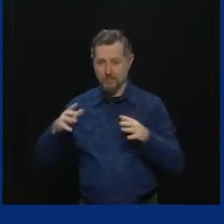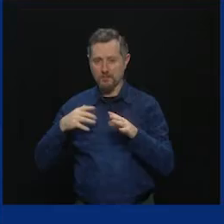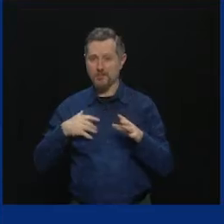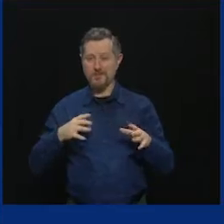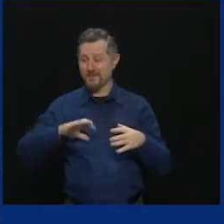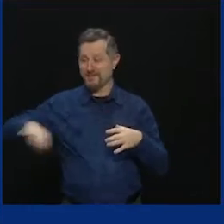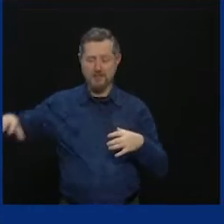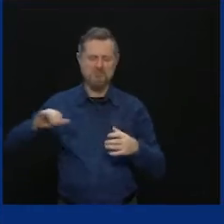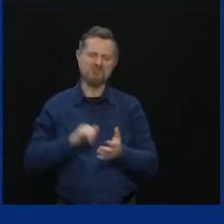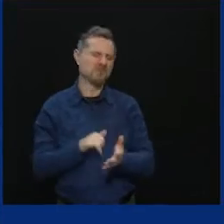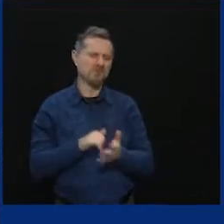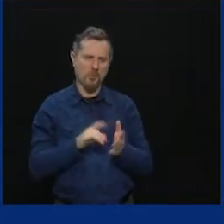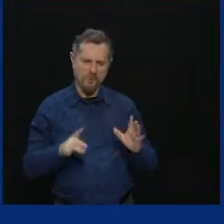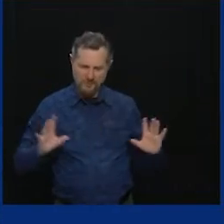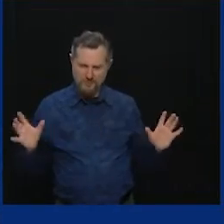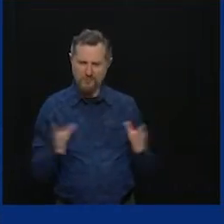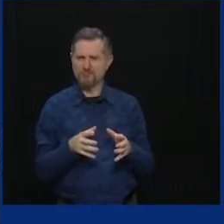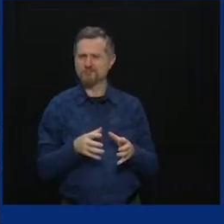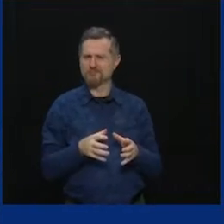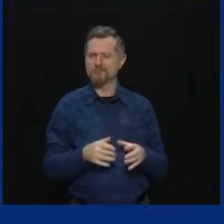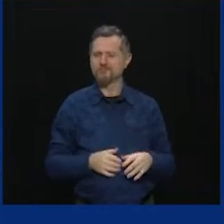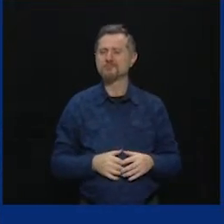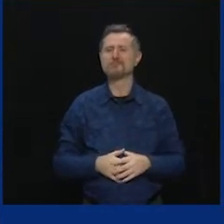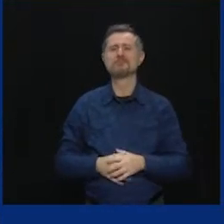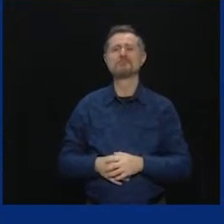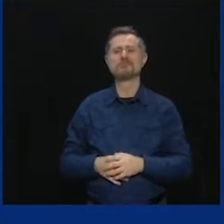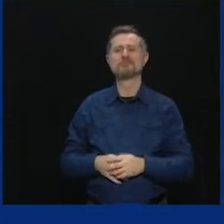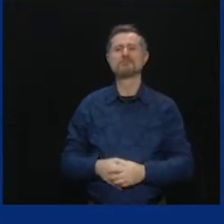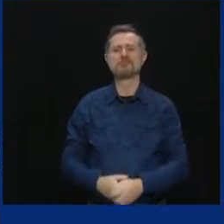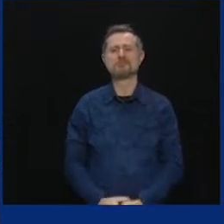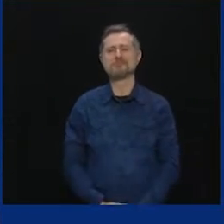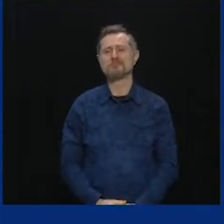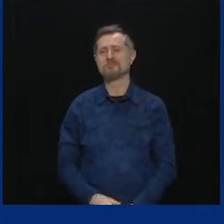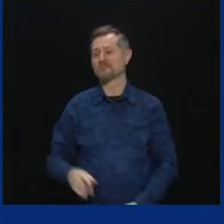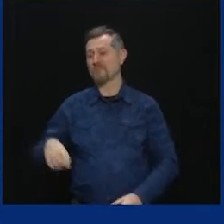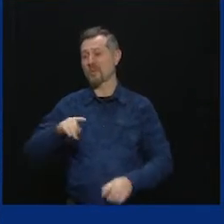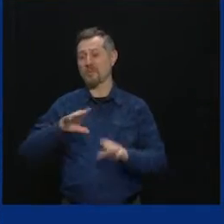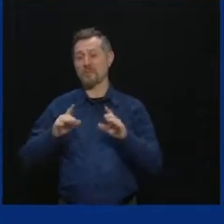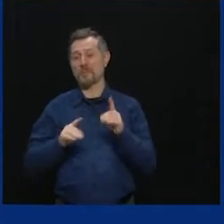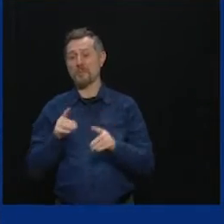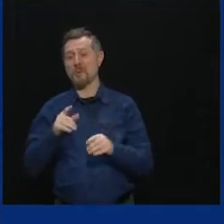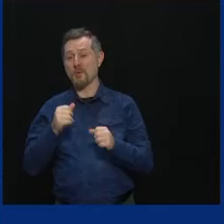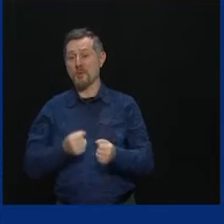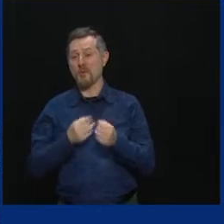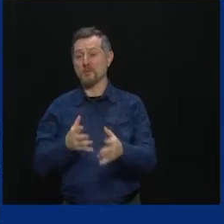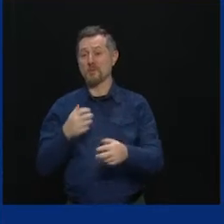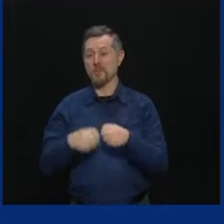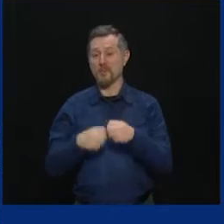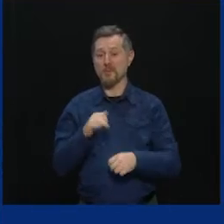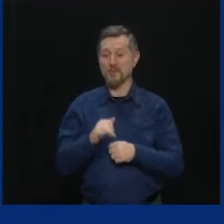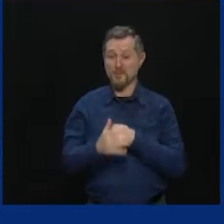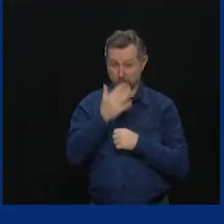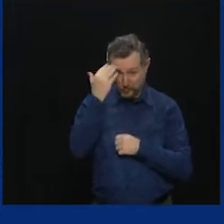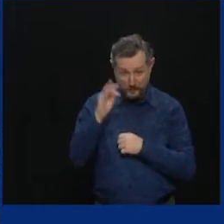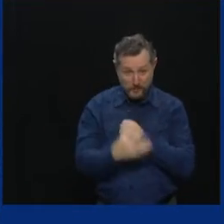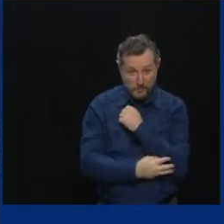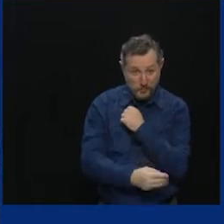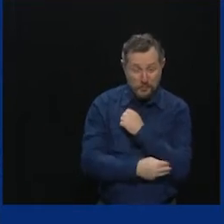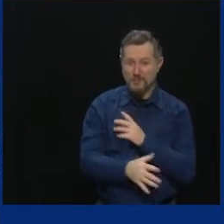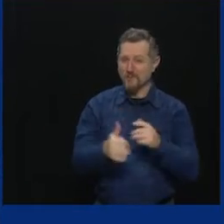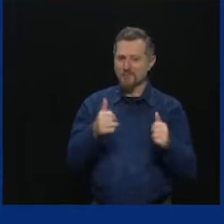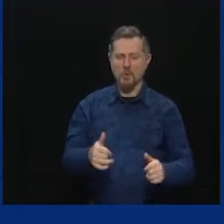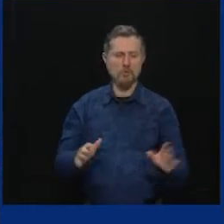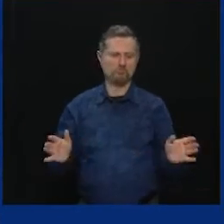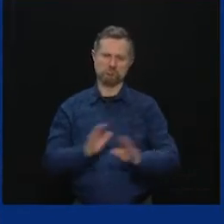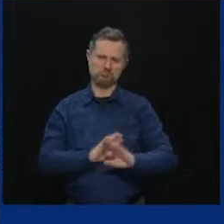plague doesn't come from people who have a deficit. It comes from a history of